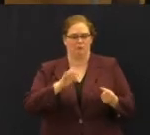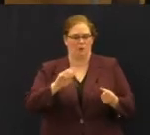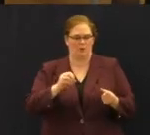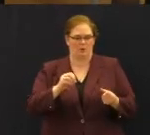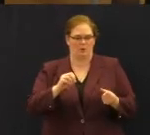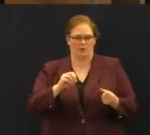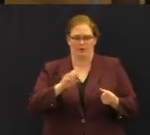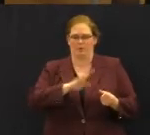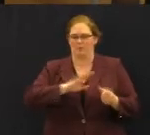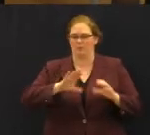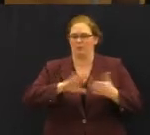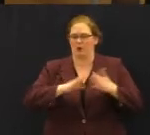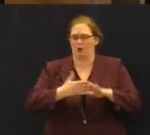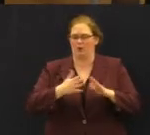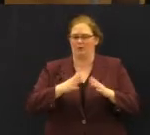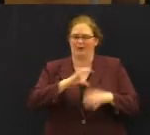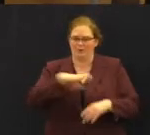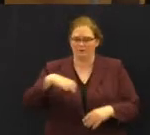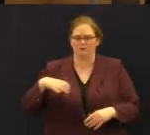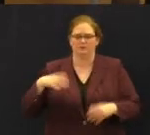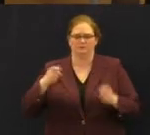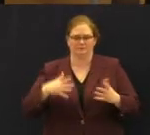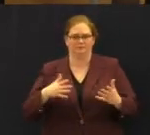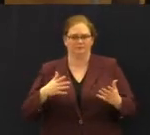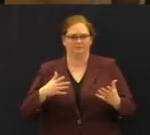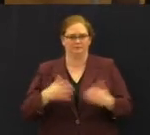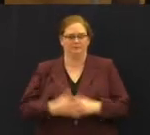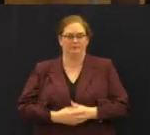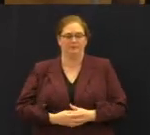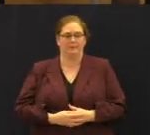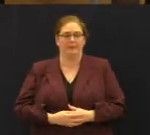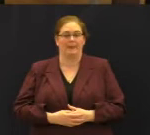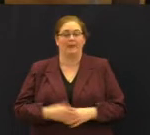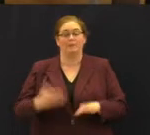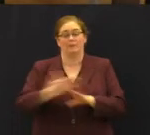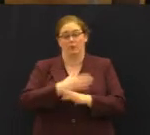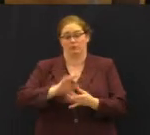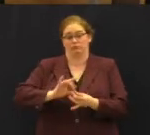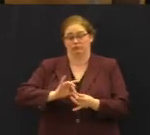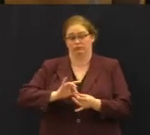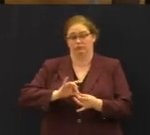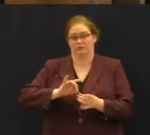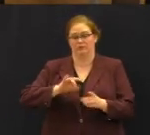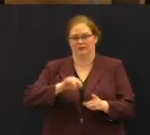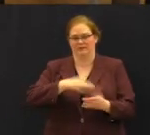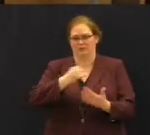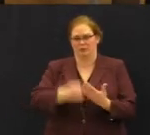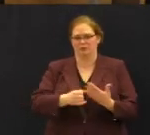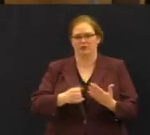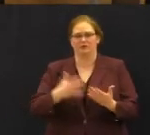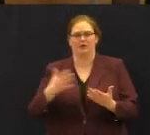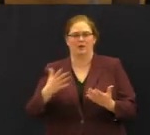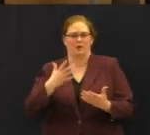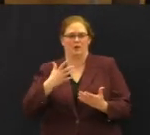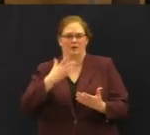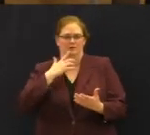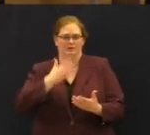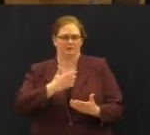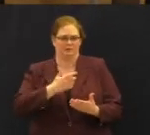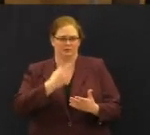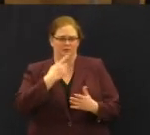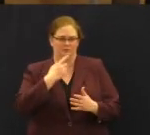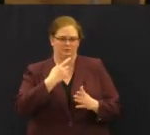Borough Manager, Andrea Coaxum, and our Mayor. But before I talk about the LERTA project, I would like to just express to